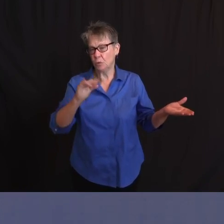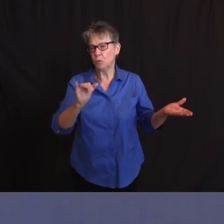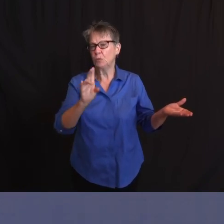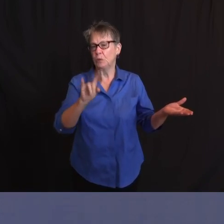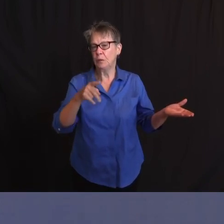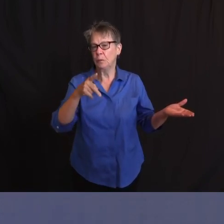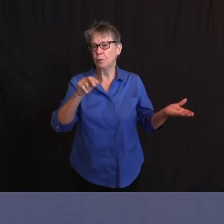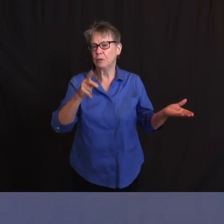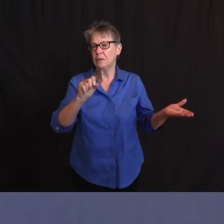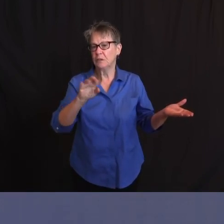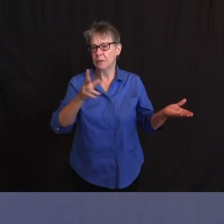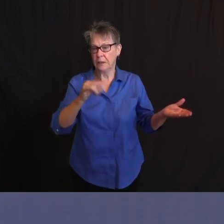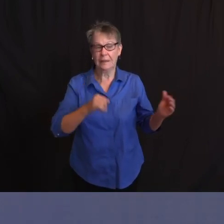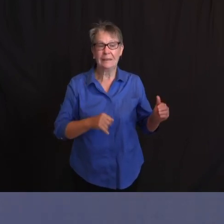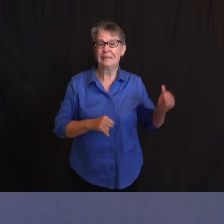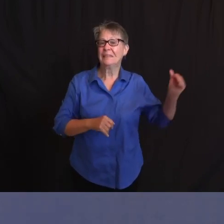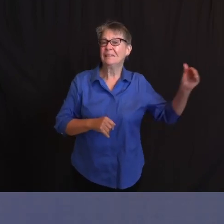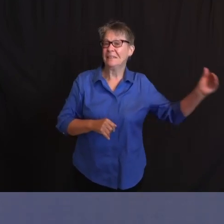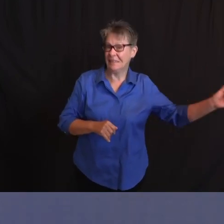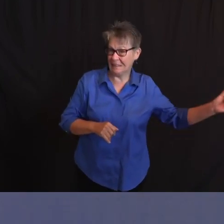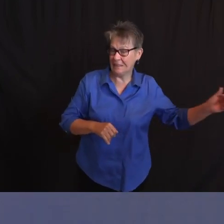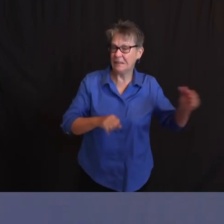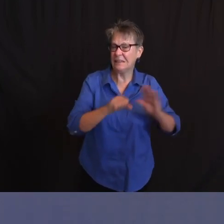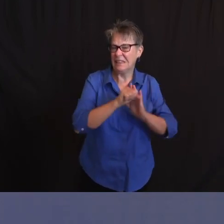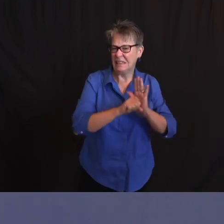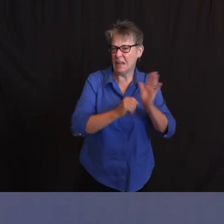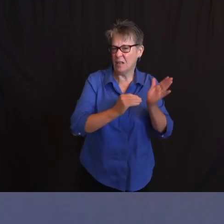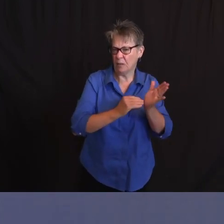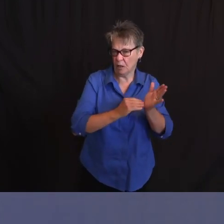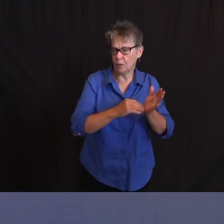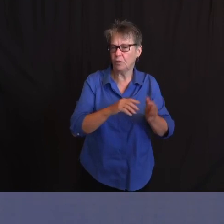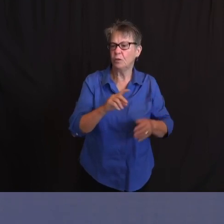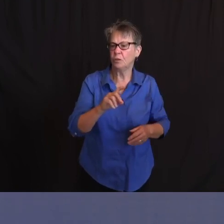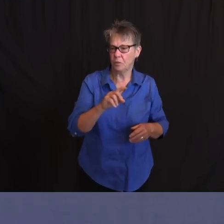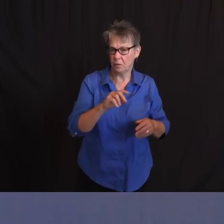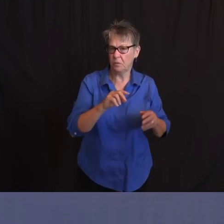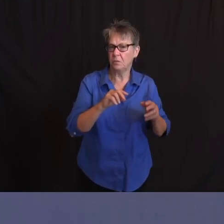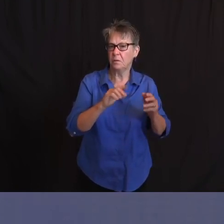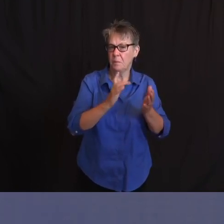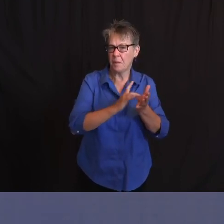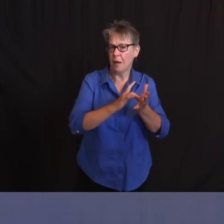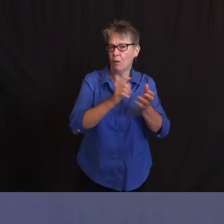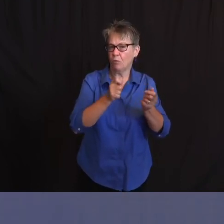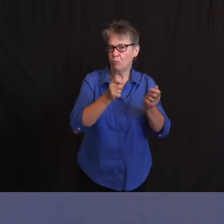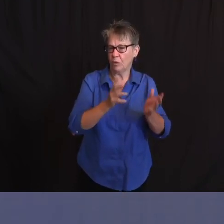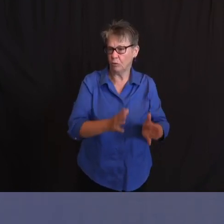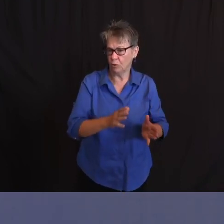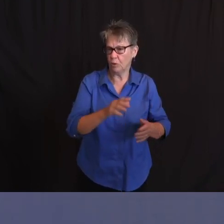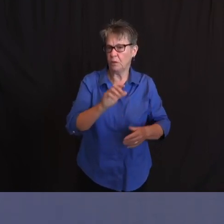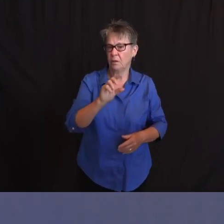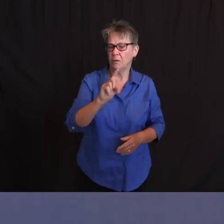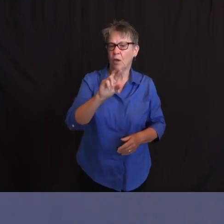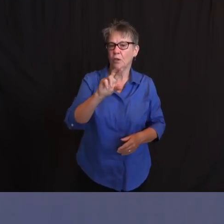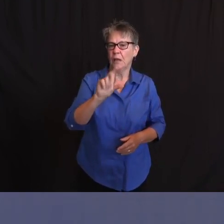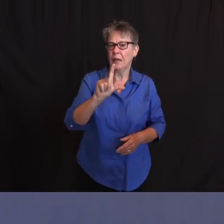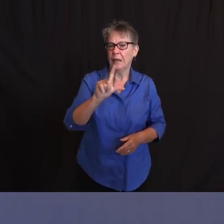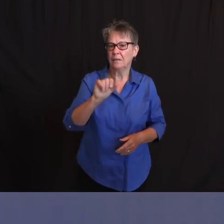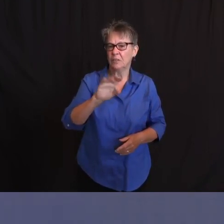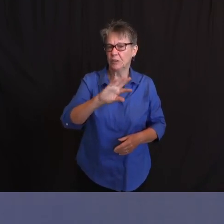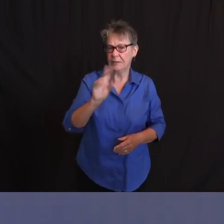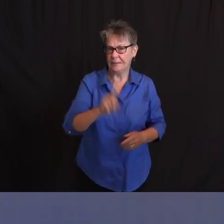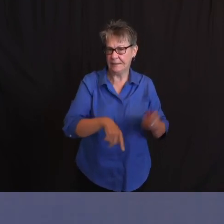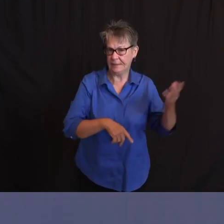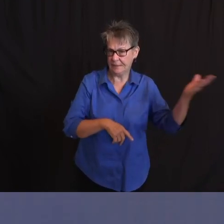the Department of Health's Disease Service Medical Director, Dr. Ed Lifshitz, another familiar face. Thank you both.